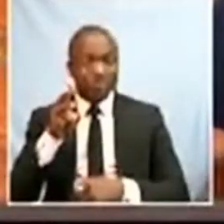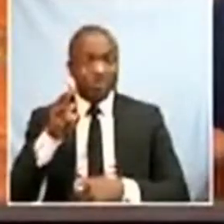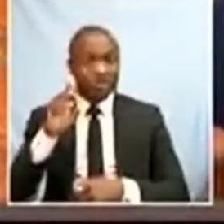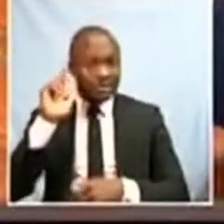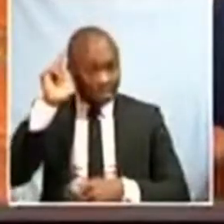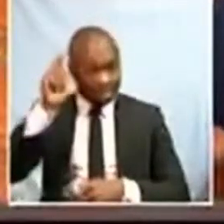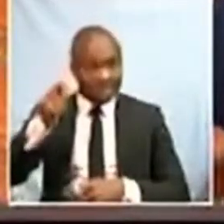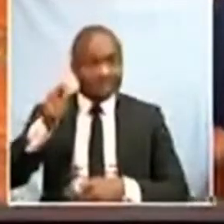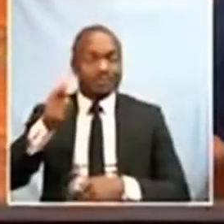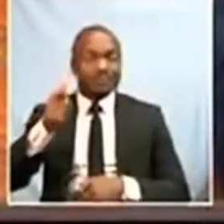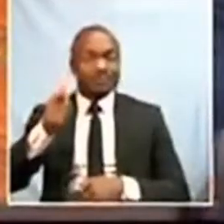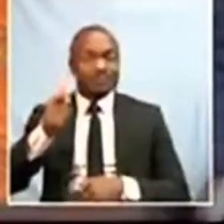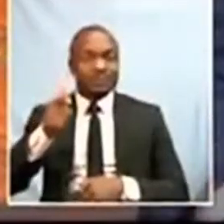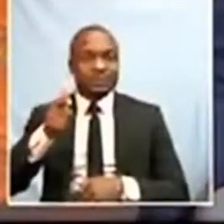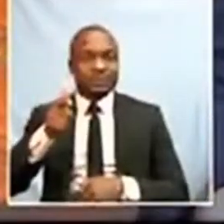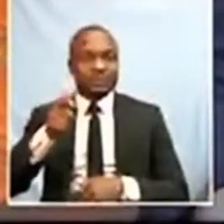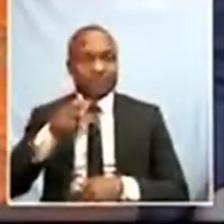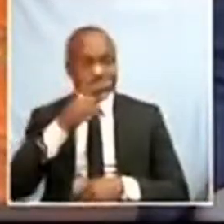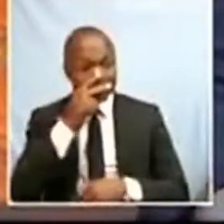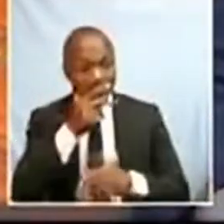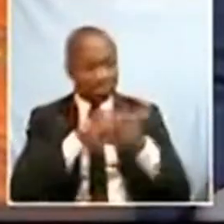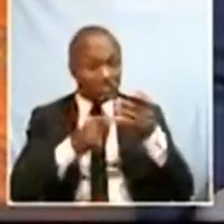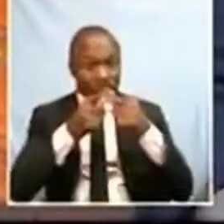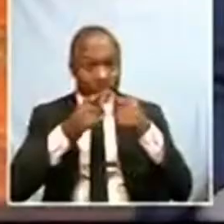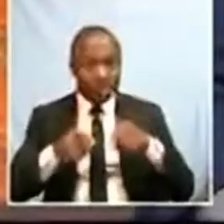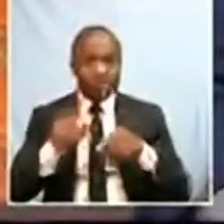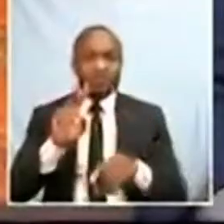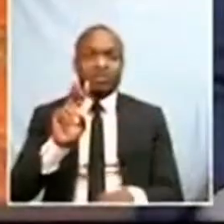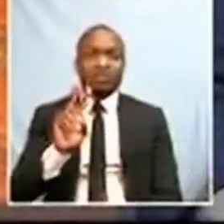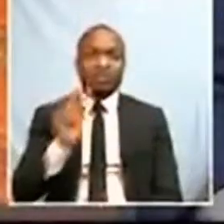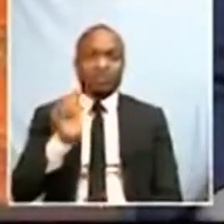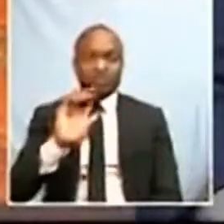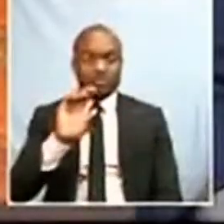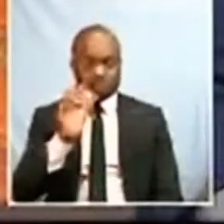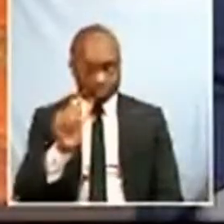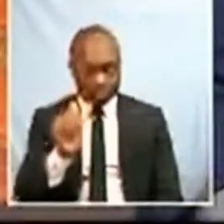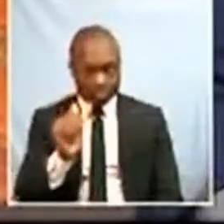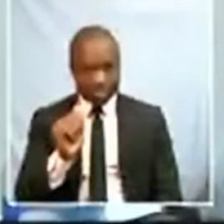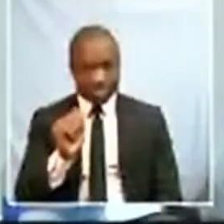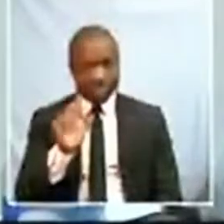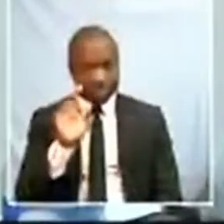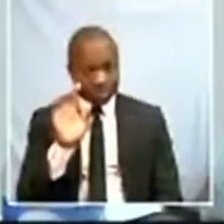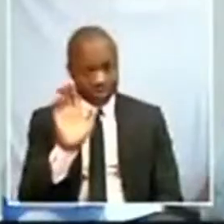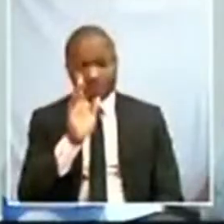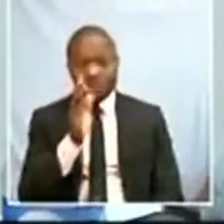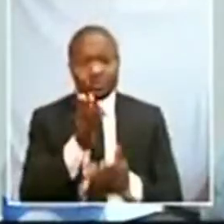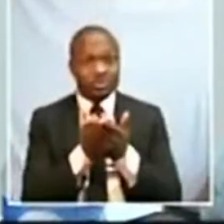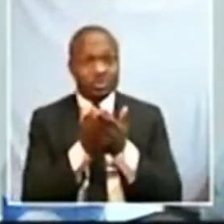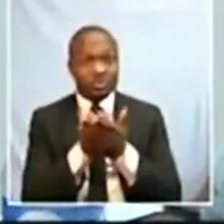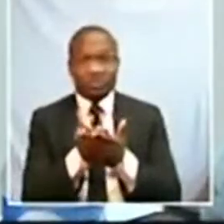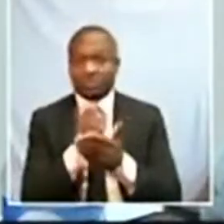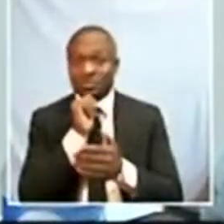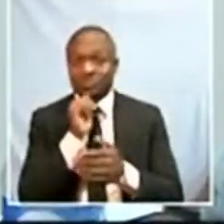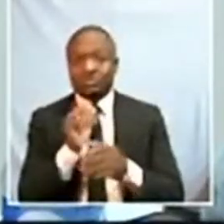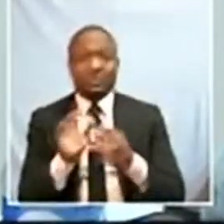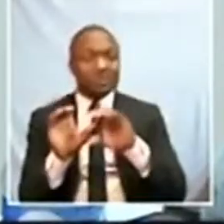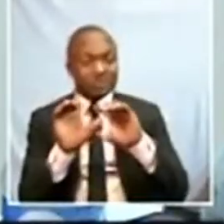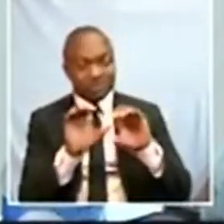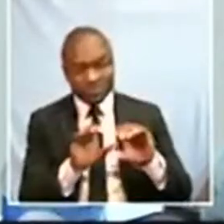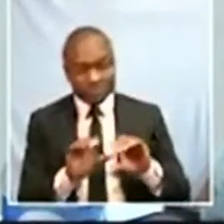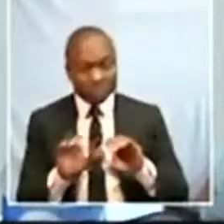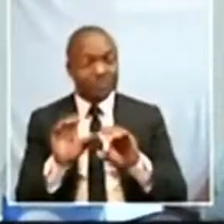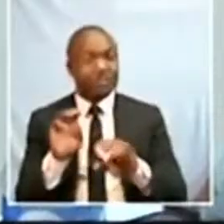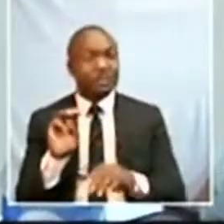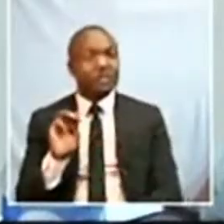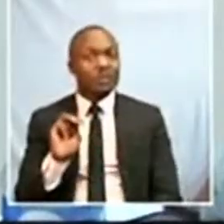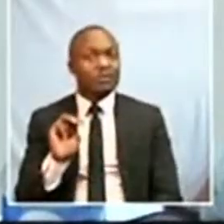course arising from what has transpired with Vavika. I submit, Chair. In short, your submission is you didn't undertake